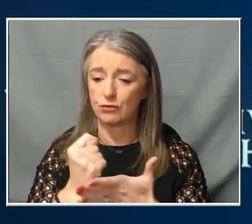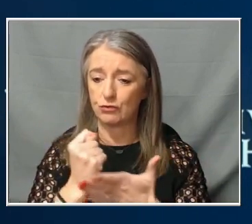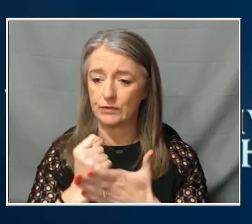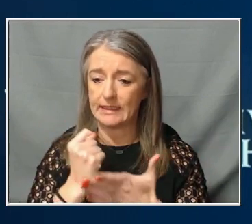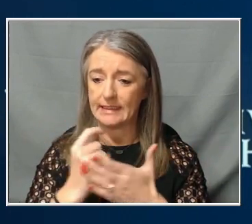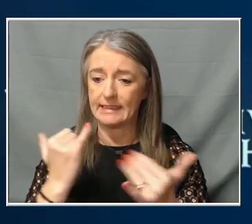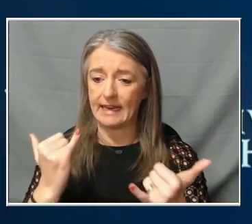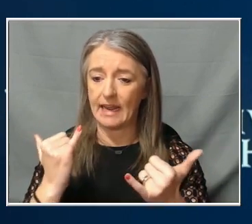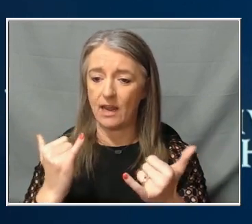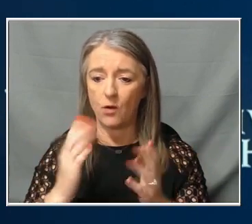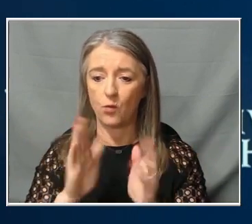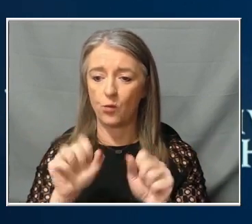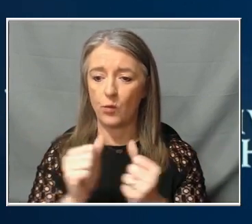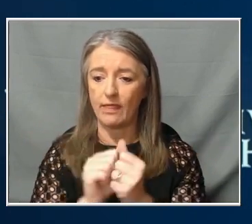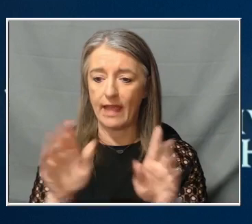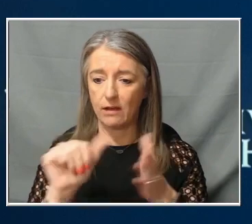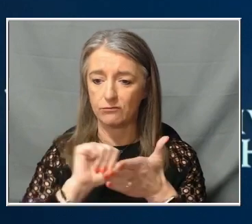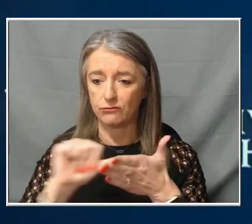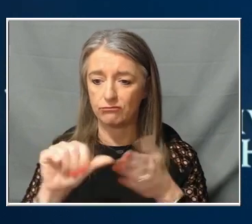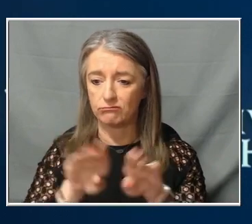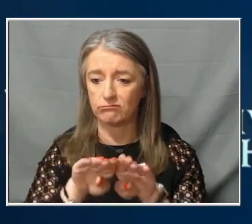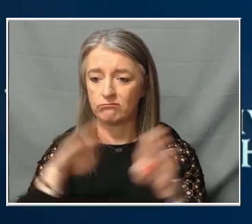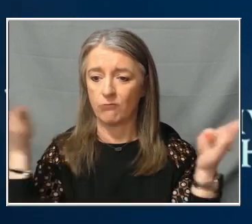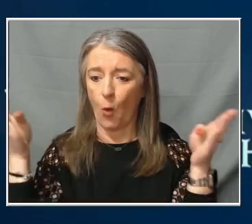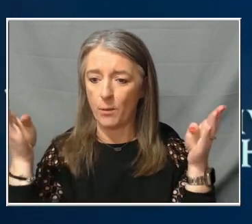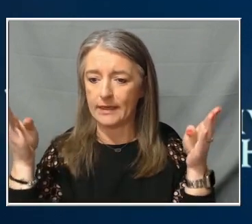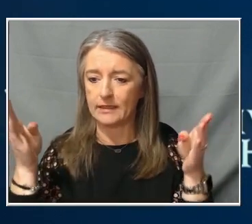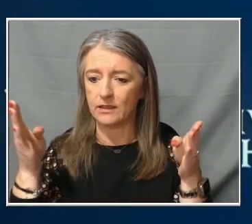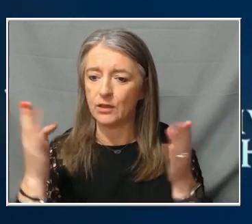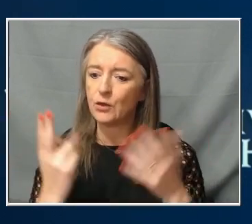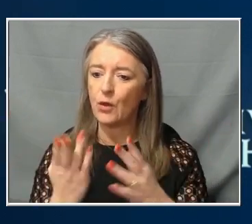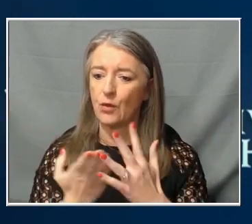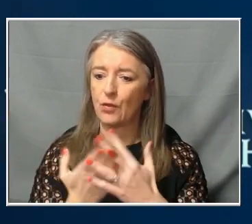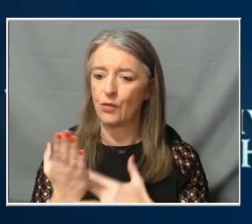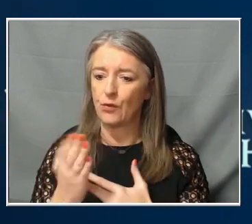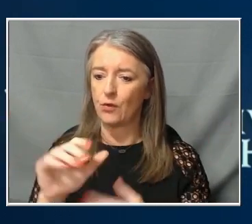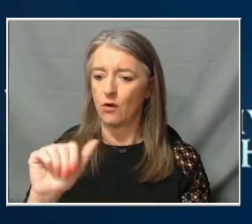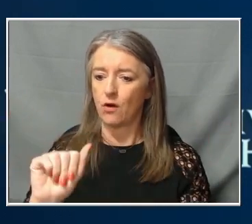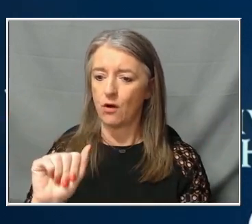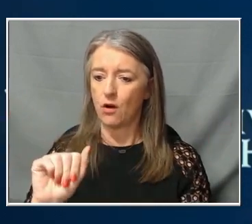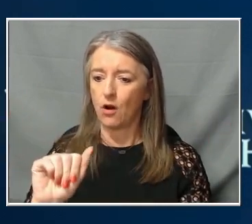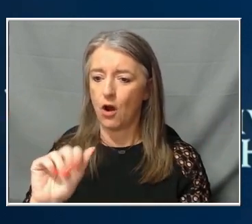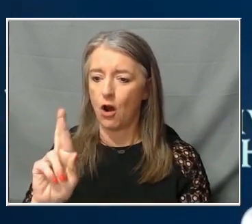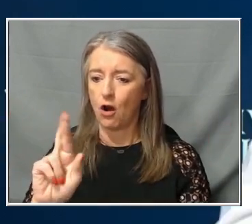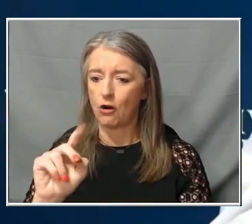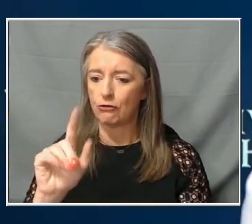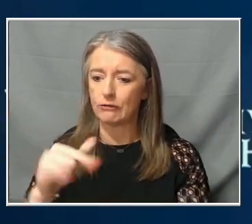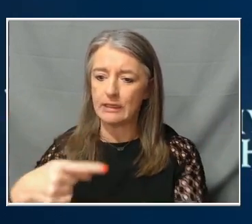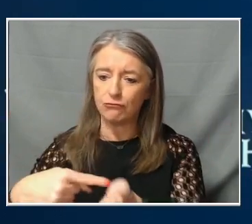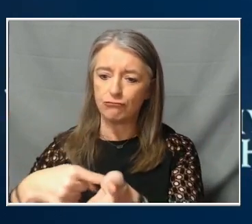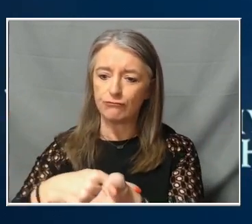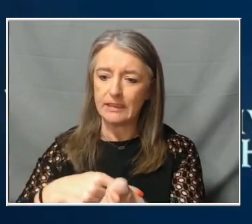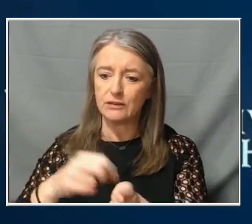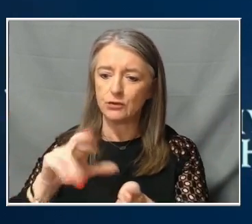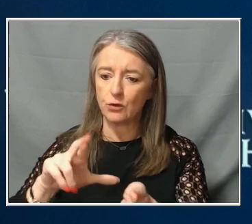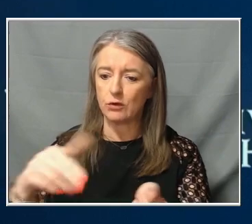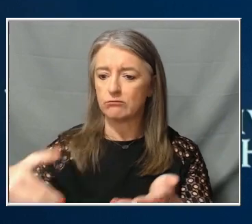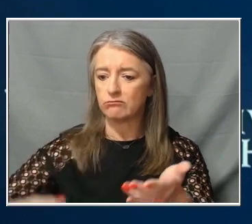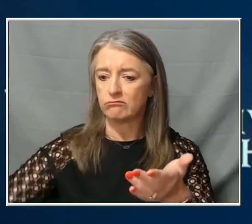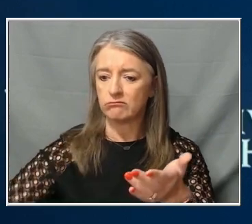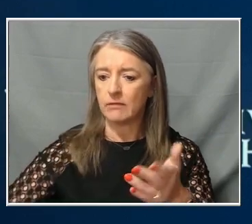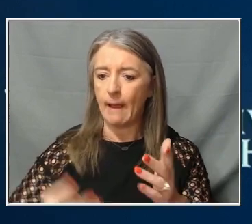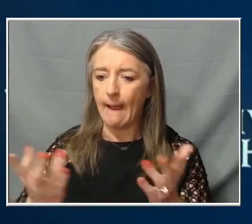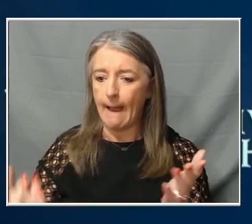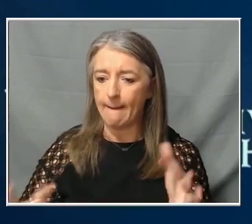without opening the head at all, just simply by going in through the artery, through an artery in your wrist or in your groin, up into the brain, and